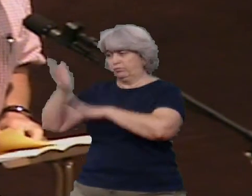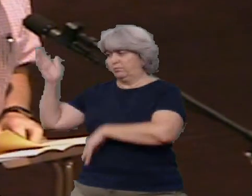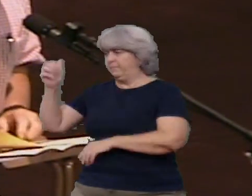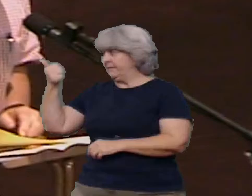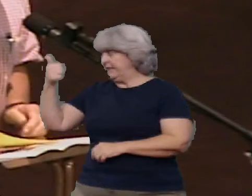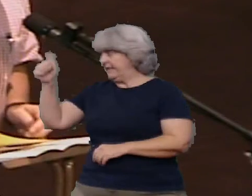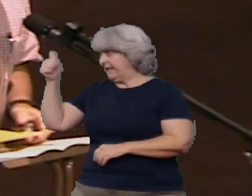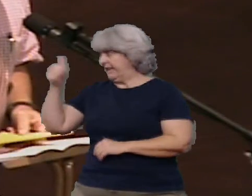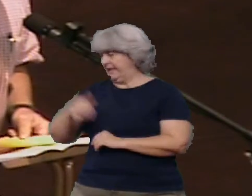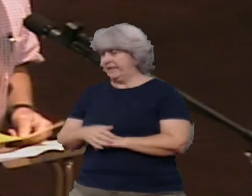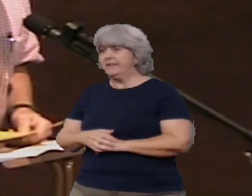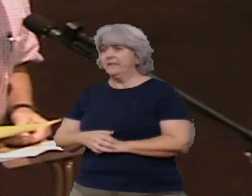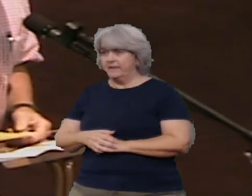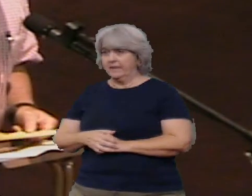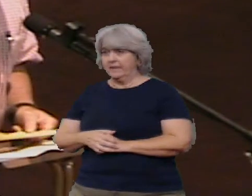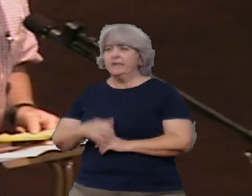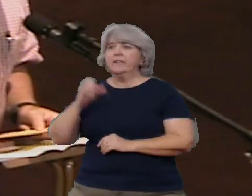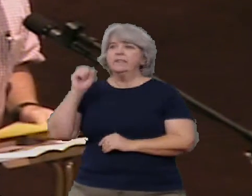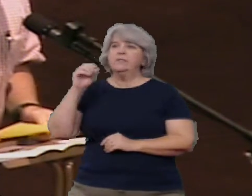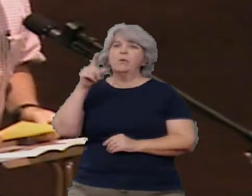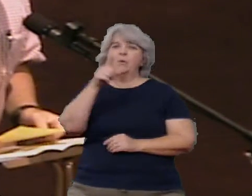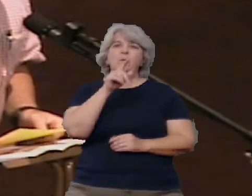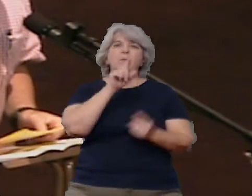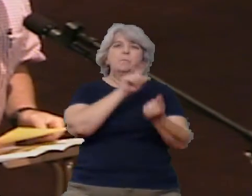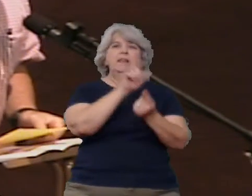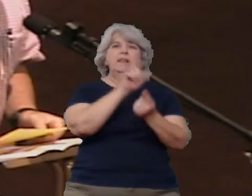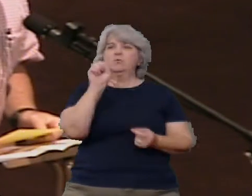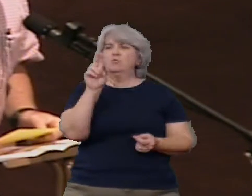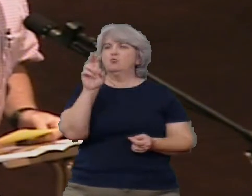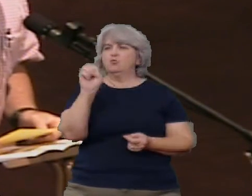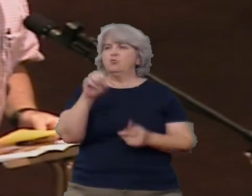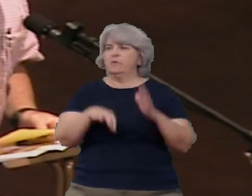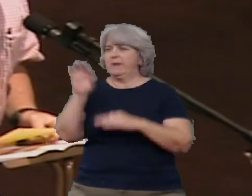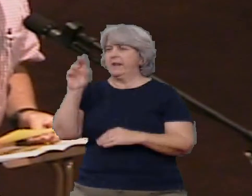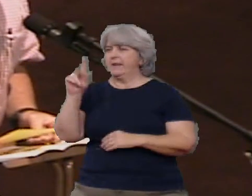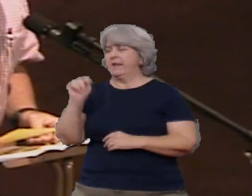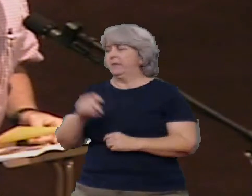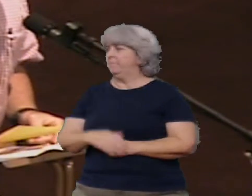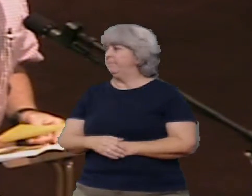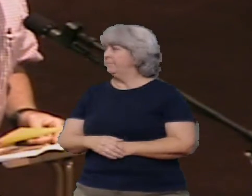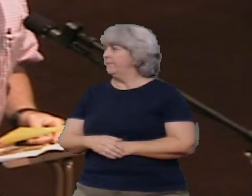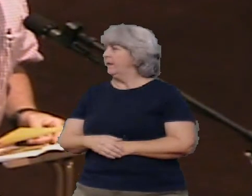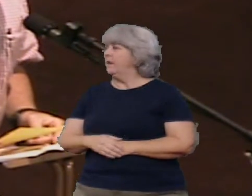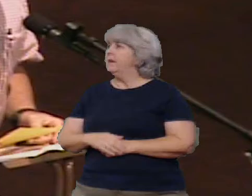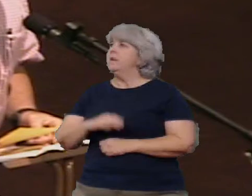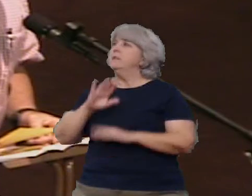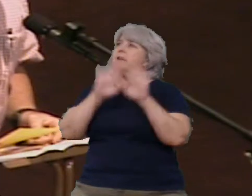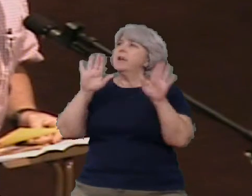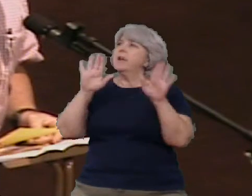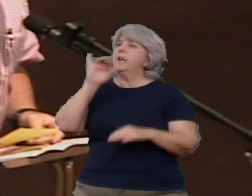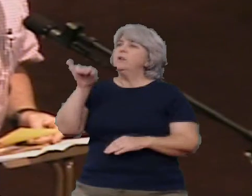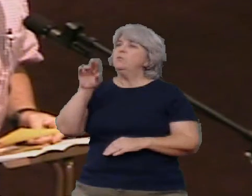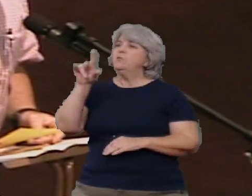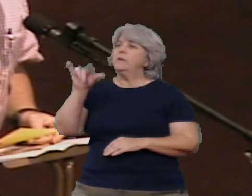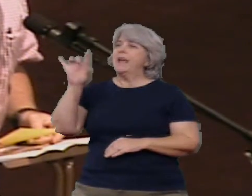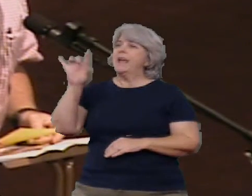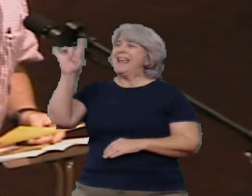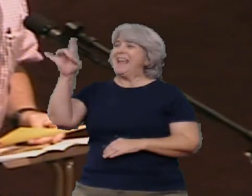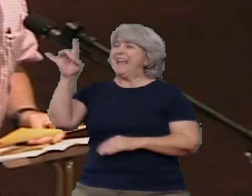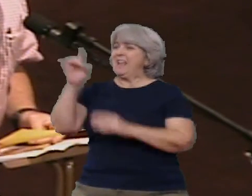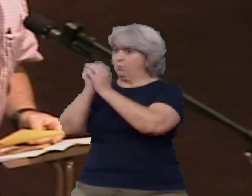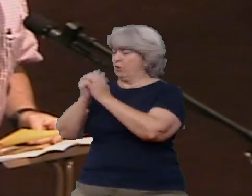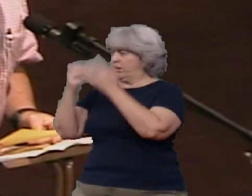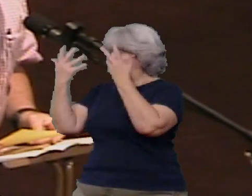get with Sue if you need any additional details on that. There'll be a family luau on Sunday, July 8th, after evening